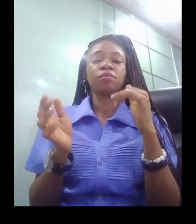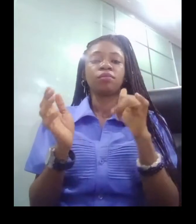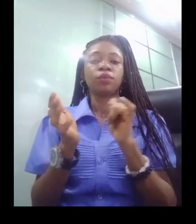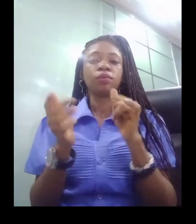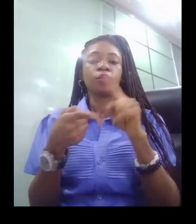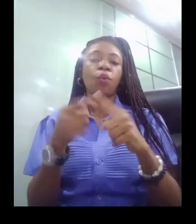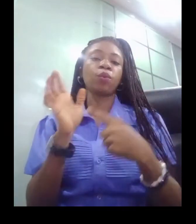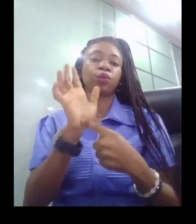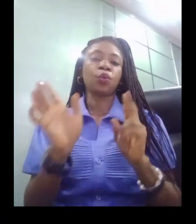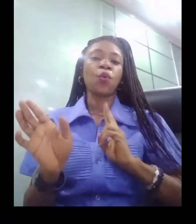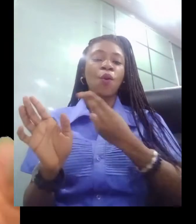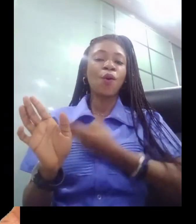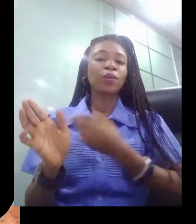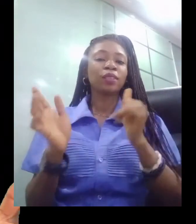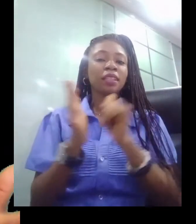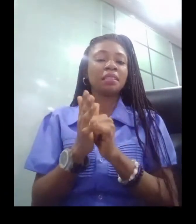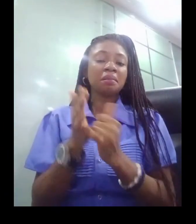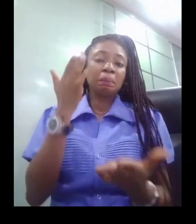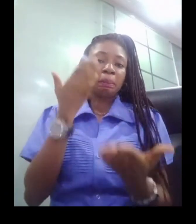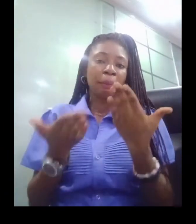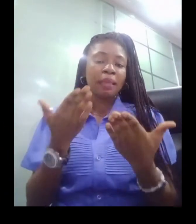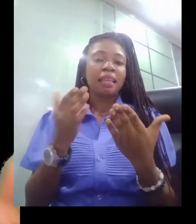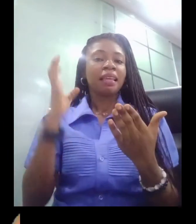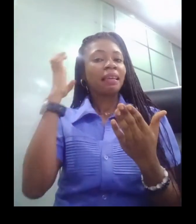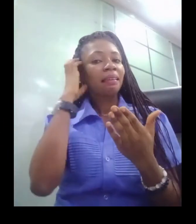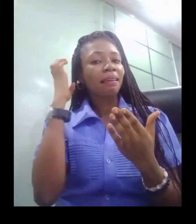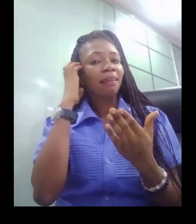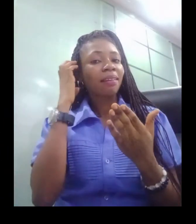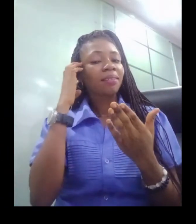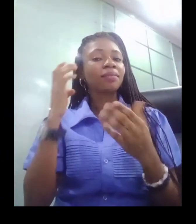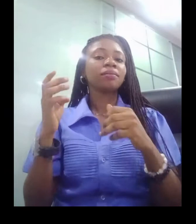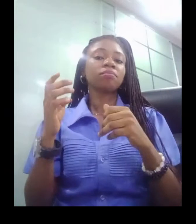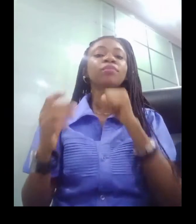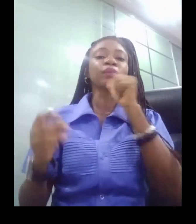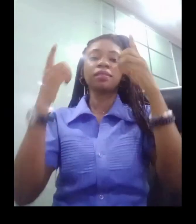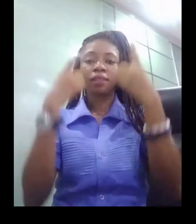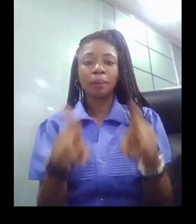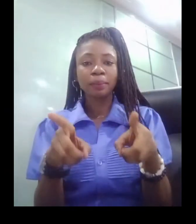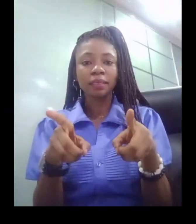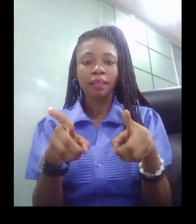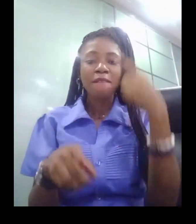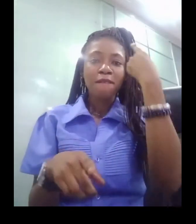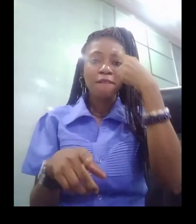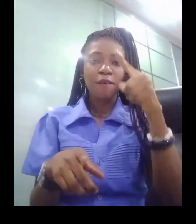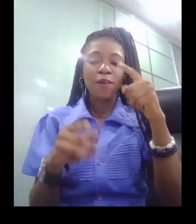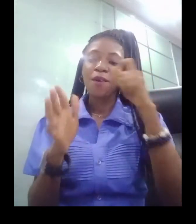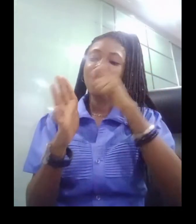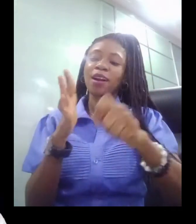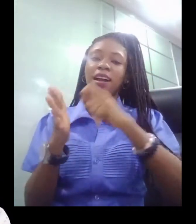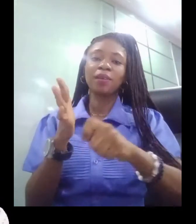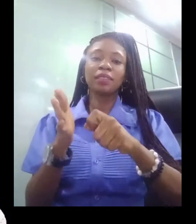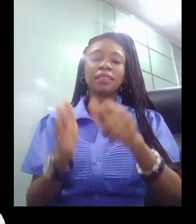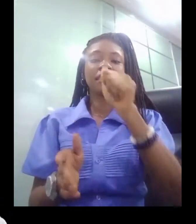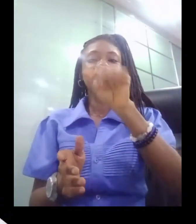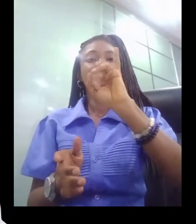us that either hearing was or was not happening. For counting, Aisha used